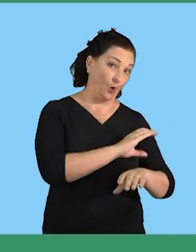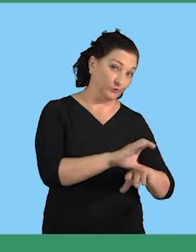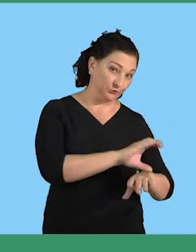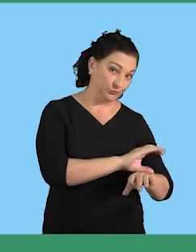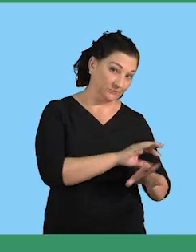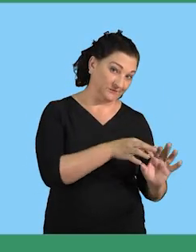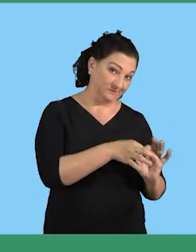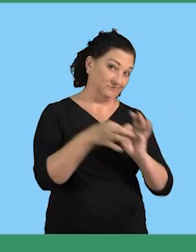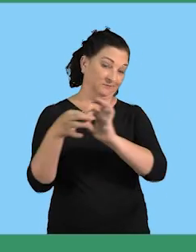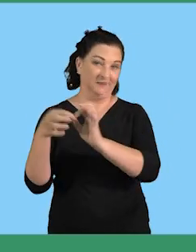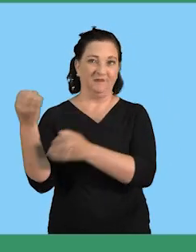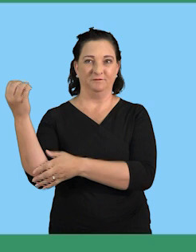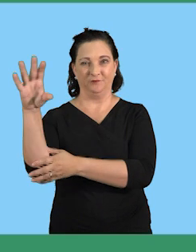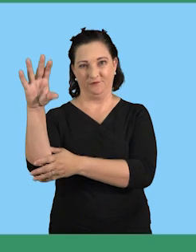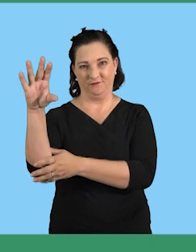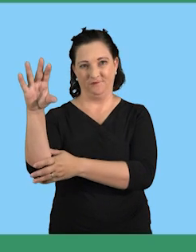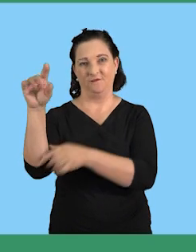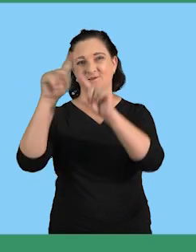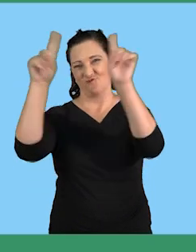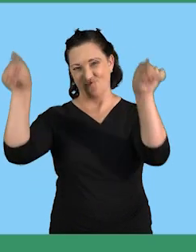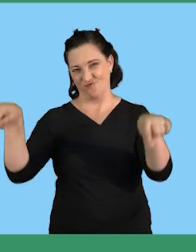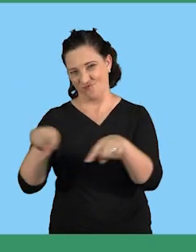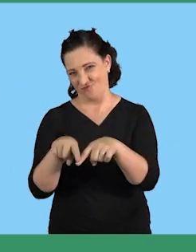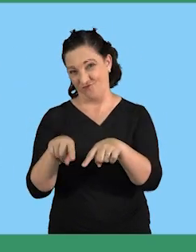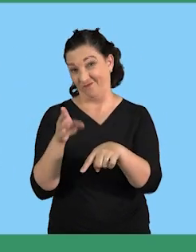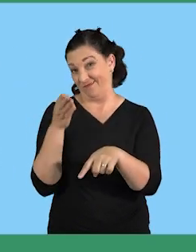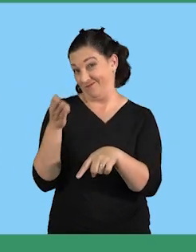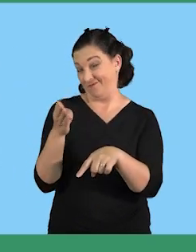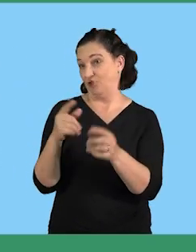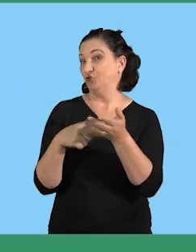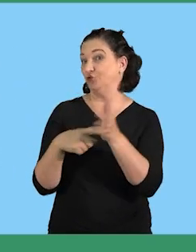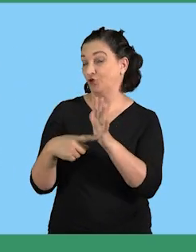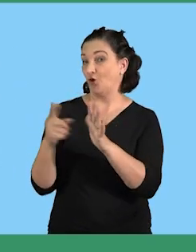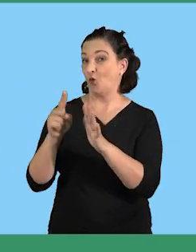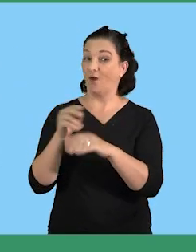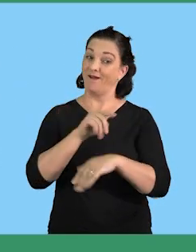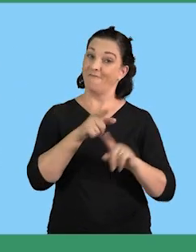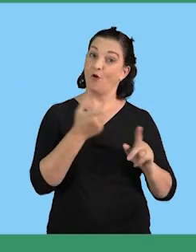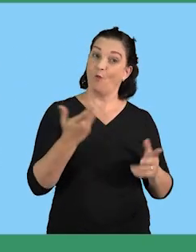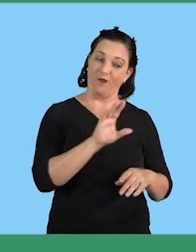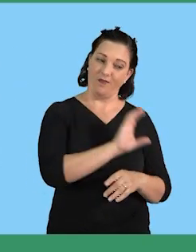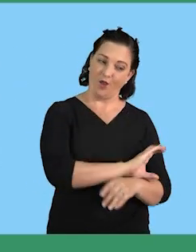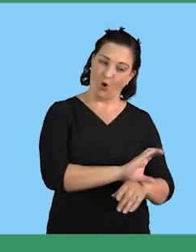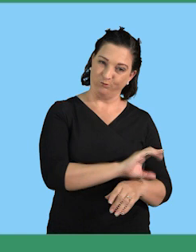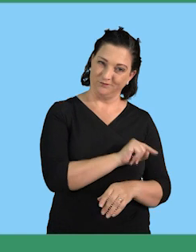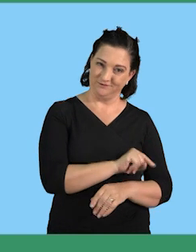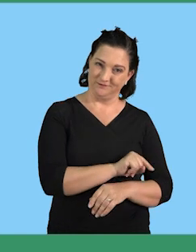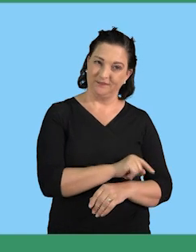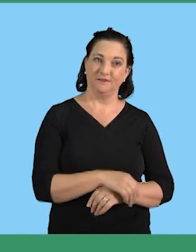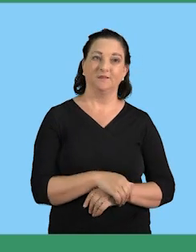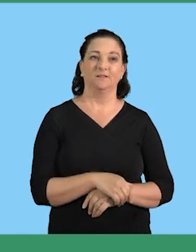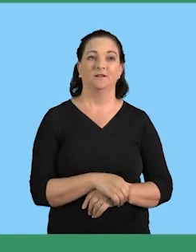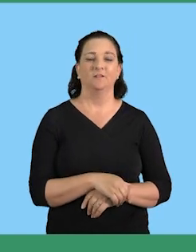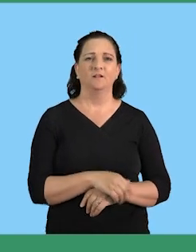computer to a screen. So by projecting, it basically what shows the images from a computer to a